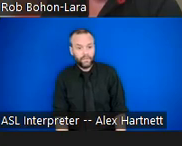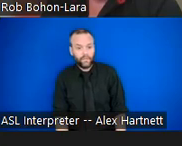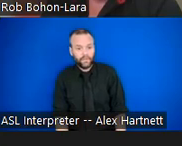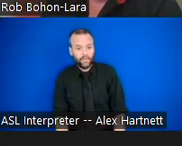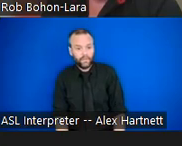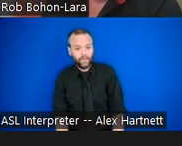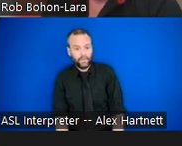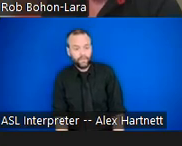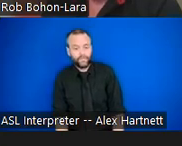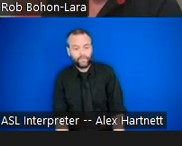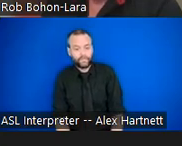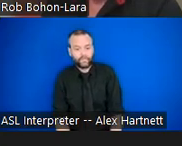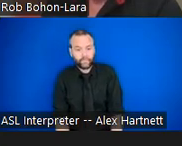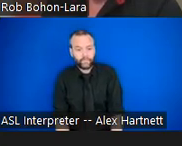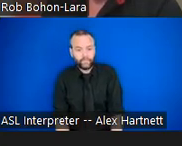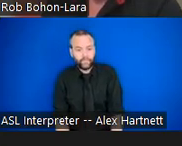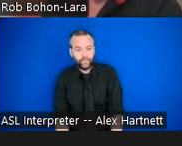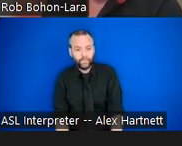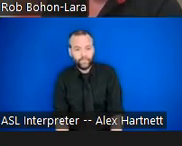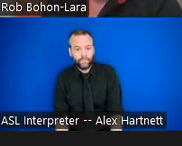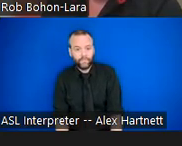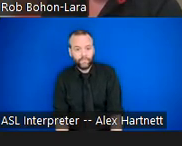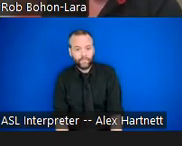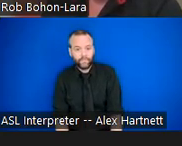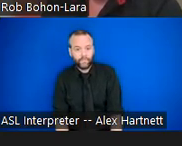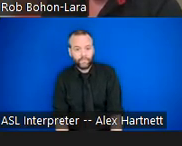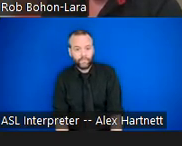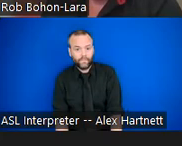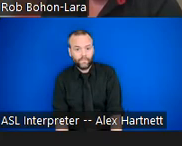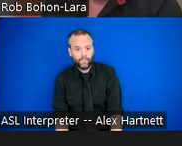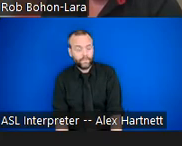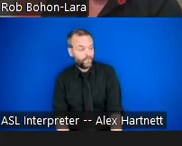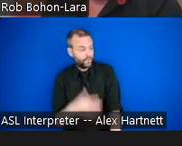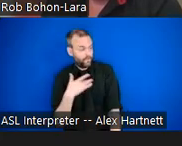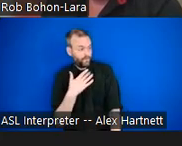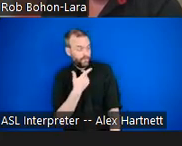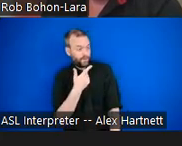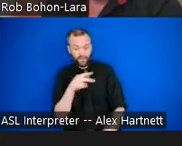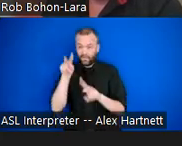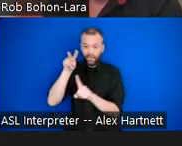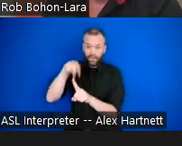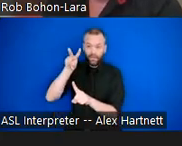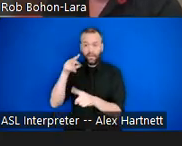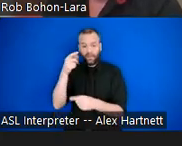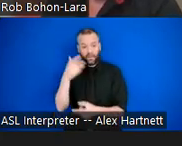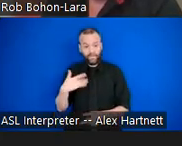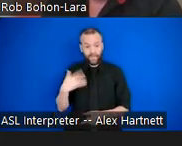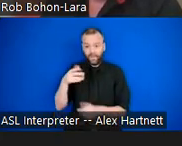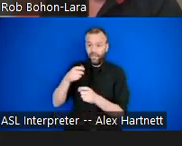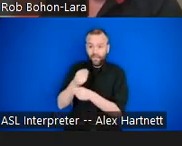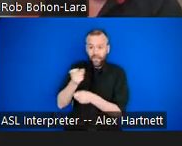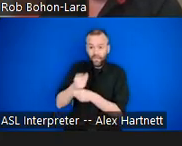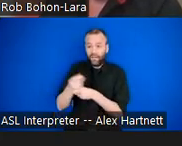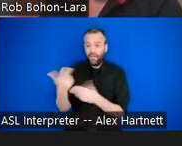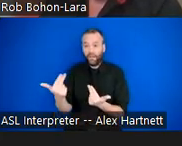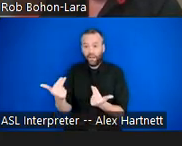question. How do you know? Does the president, in other words, the White House looks on this as a great joke. No, I don't know anything about it, Lester.